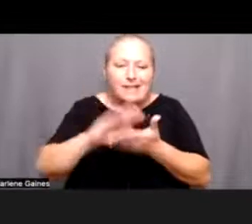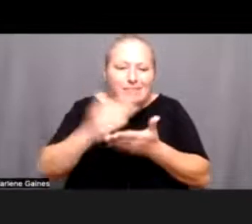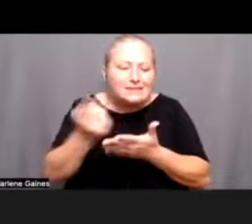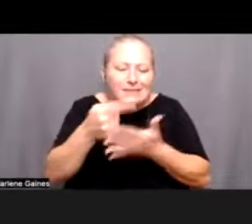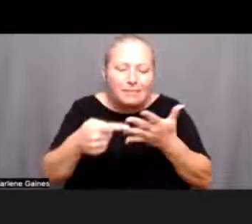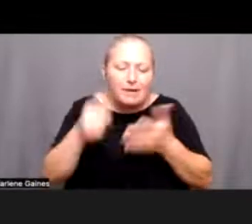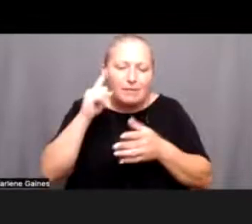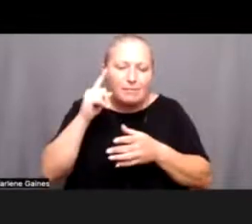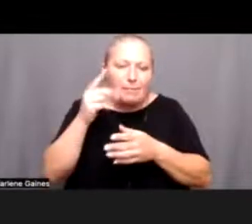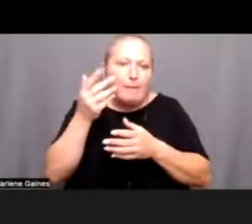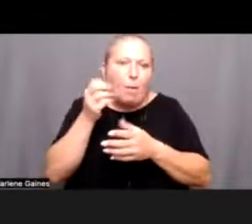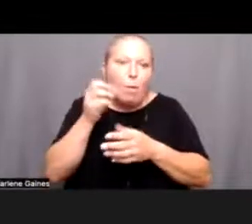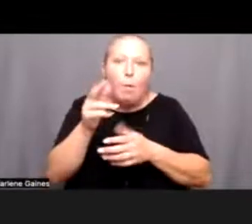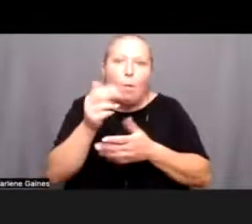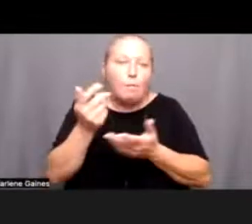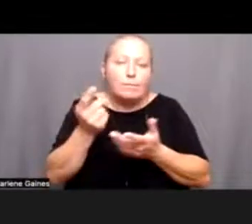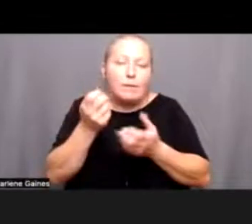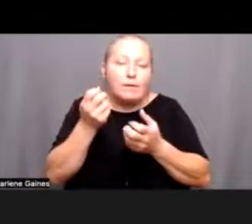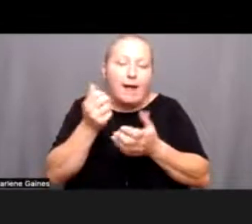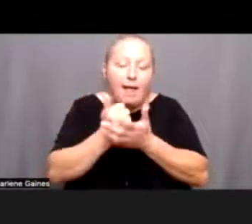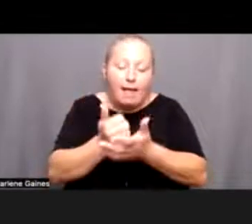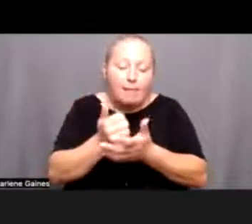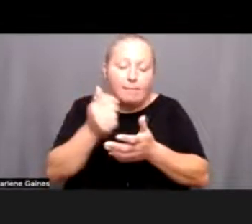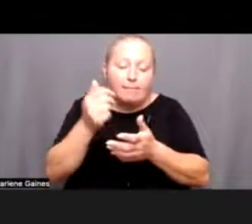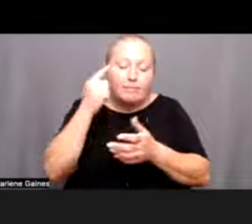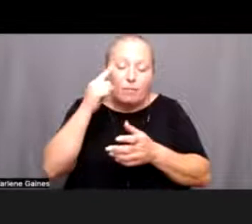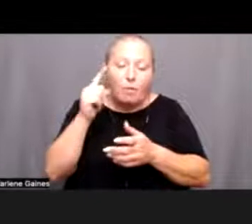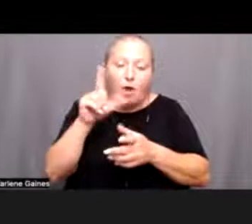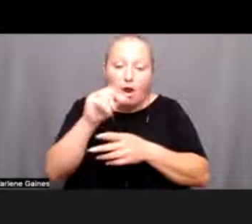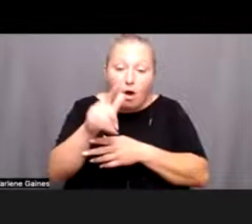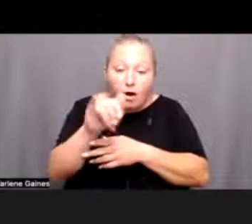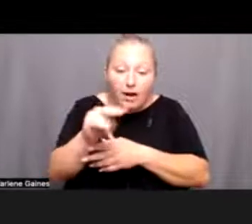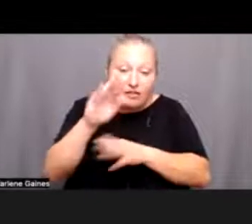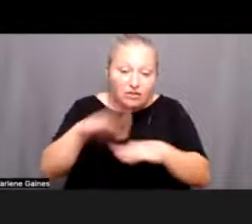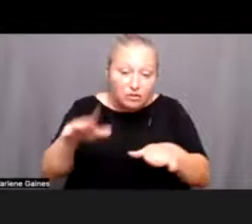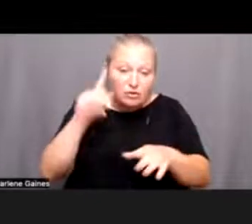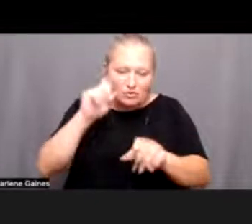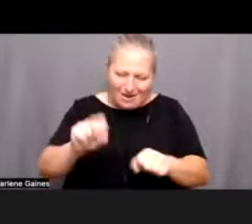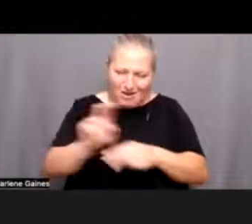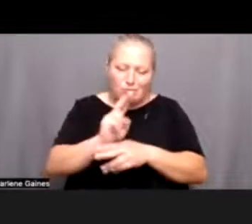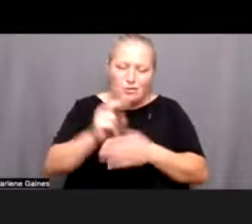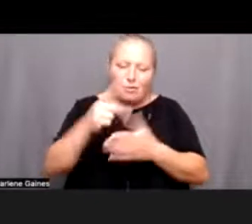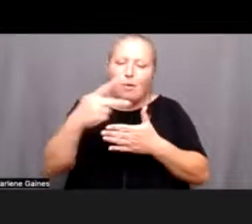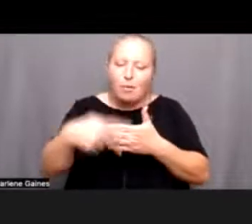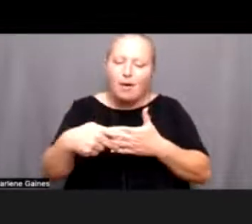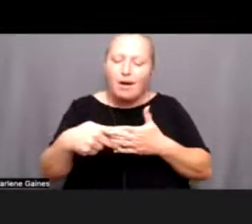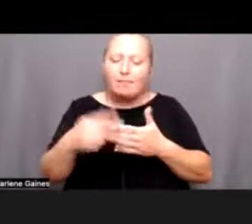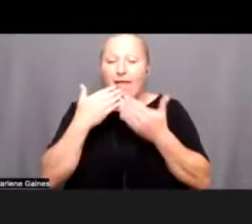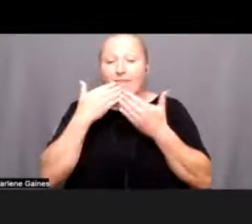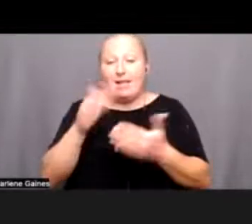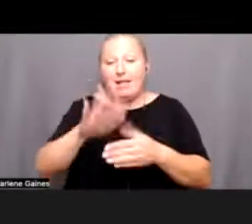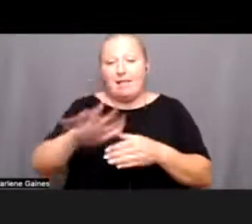the website and logging their children in so that they can use the program. And thanks to